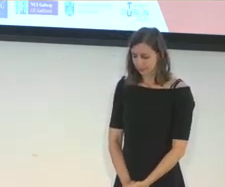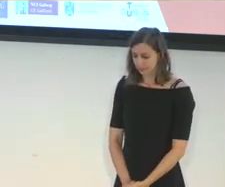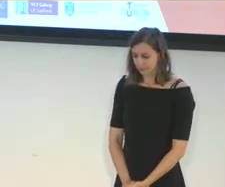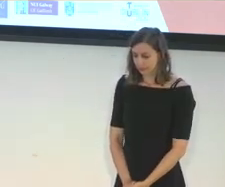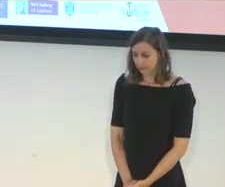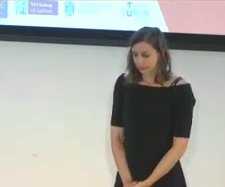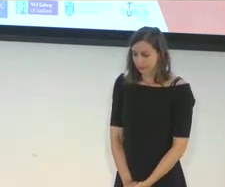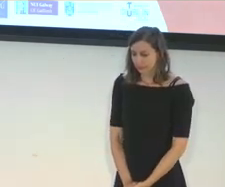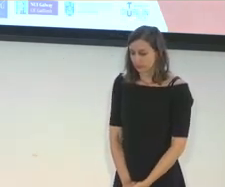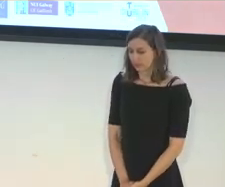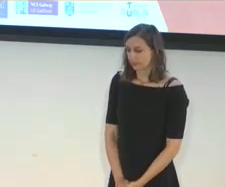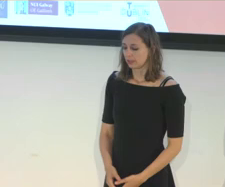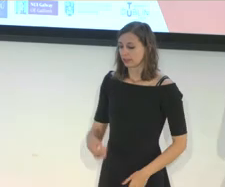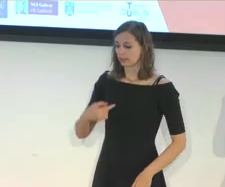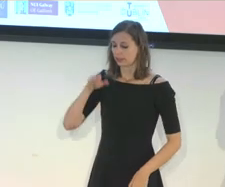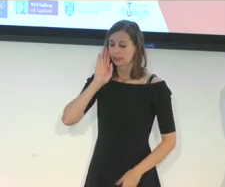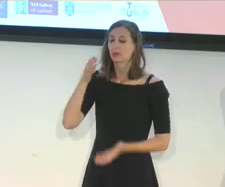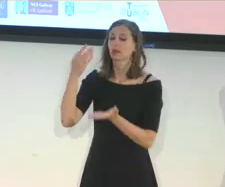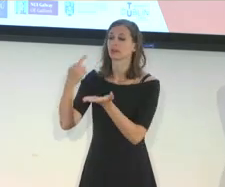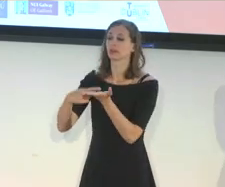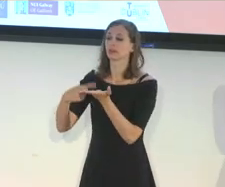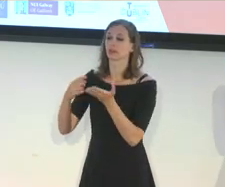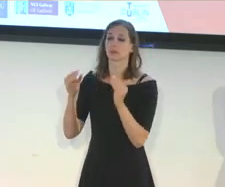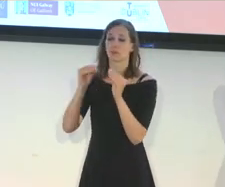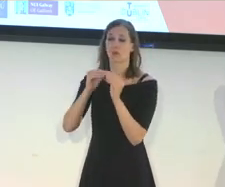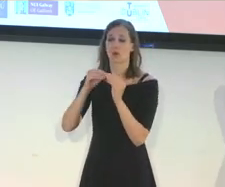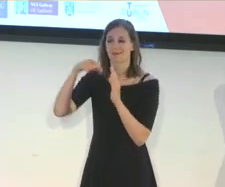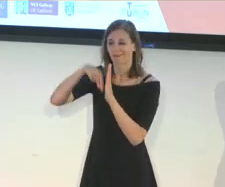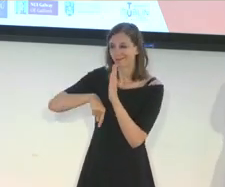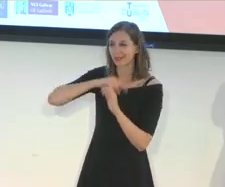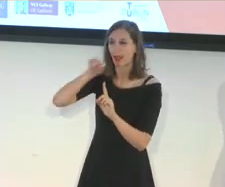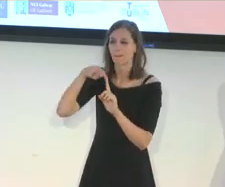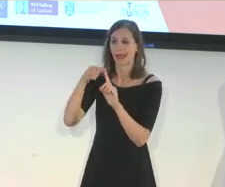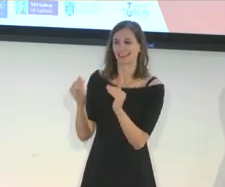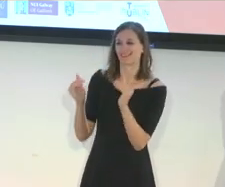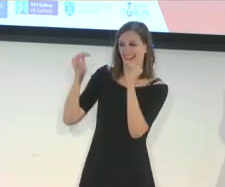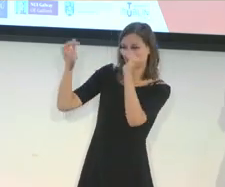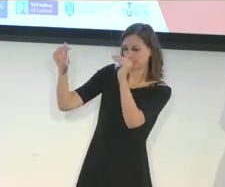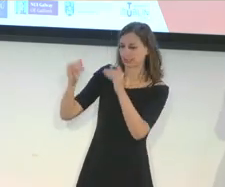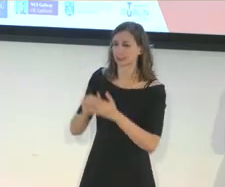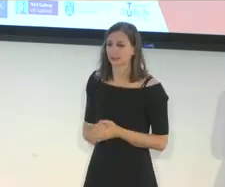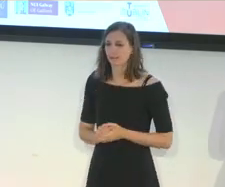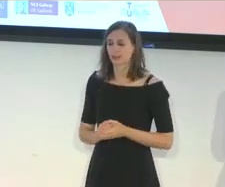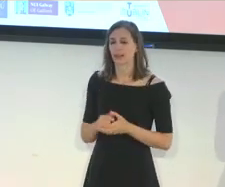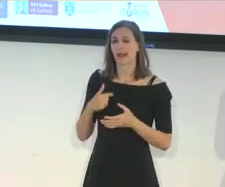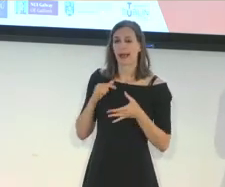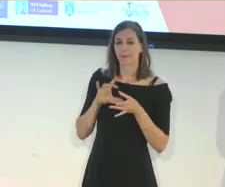I'll talk a bit more about the advancements. So as I mentioned earlier,